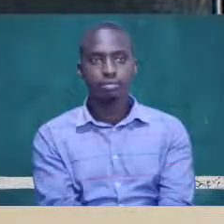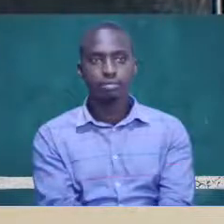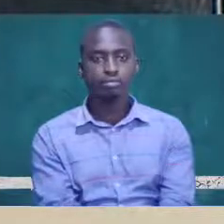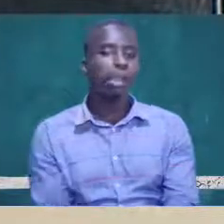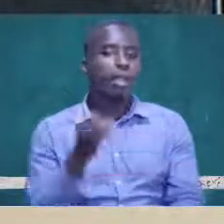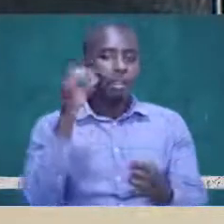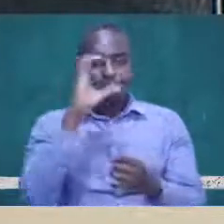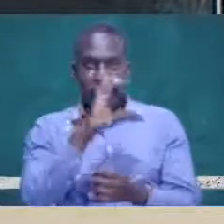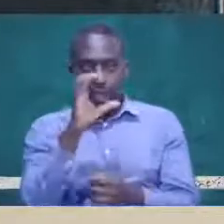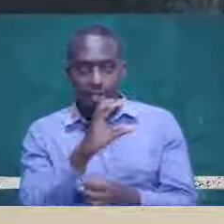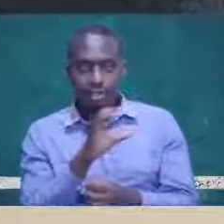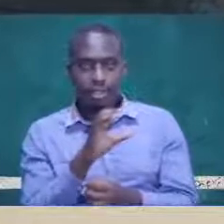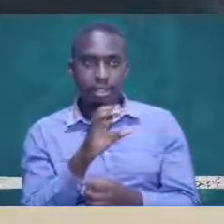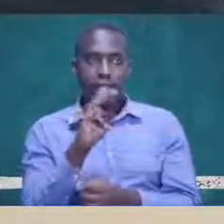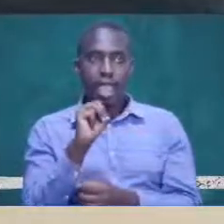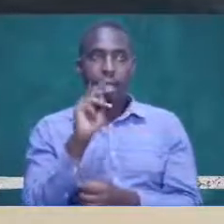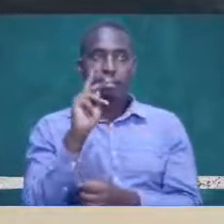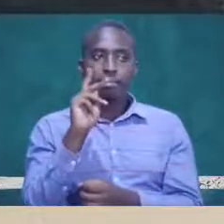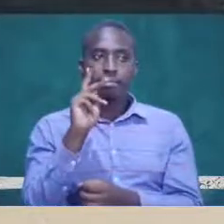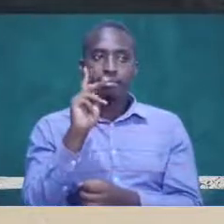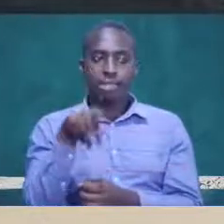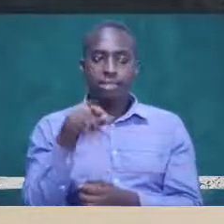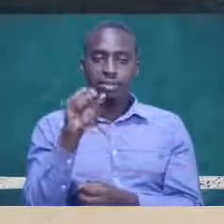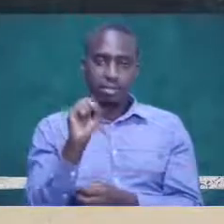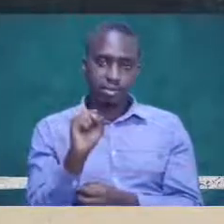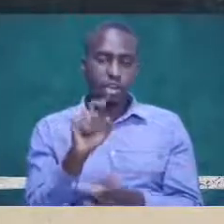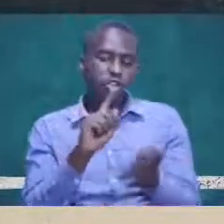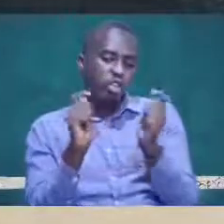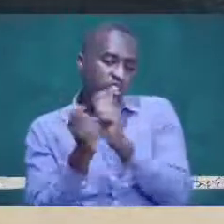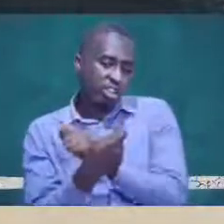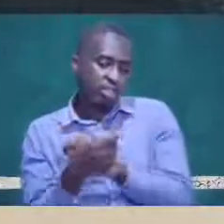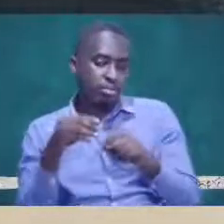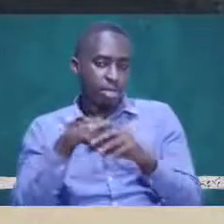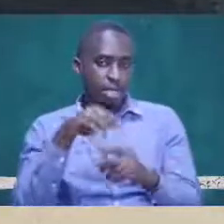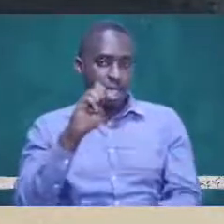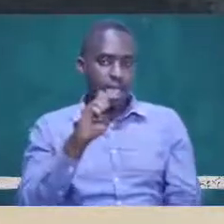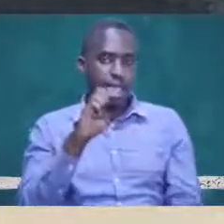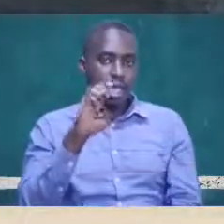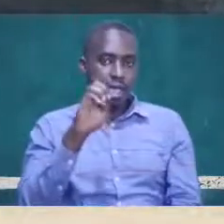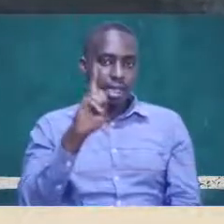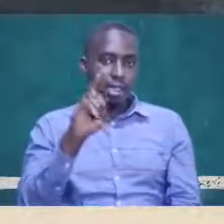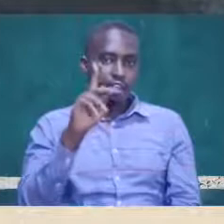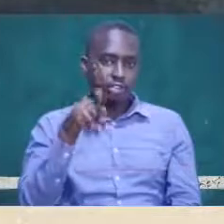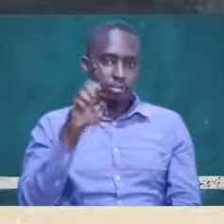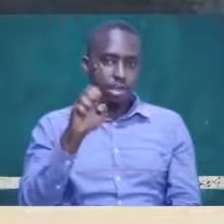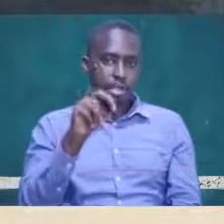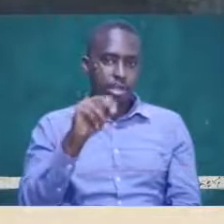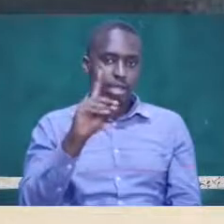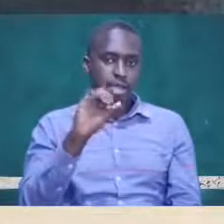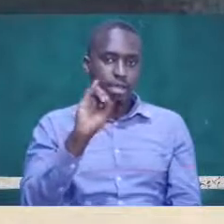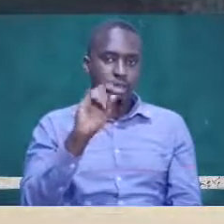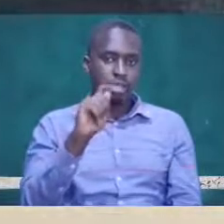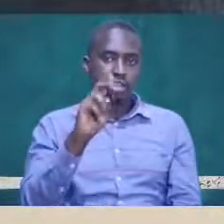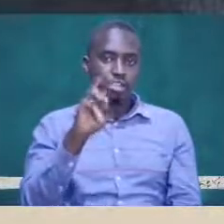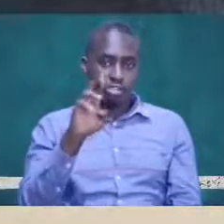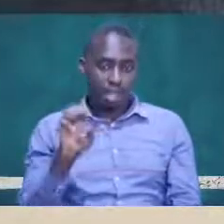Find the marginal propensity to save and change in expenditure if the initial income was 60 million. In question